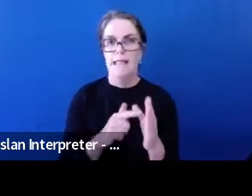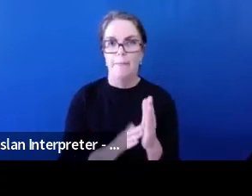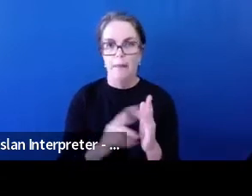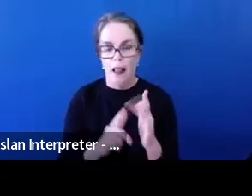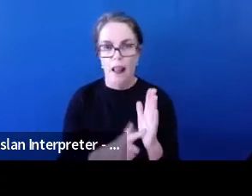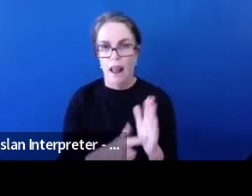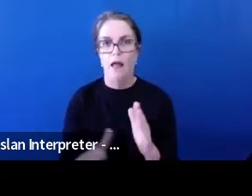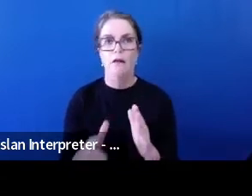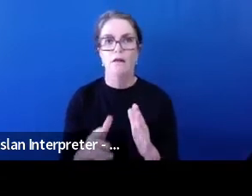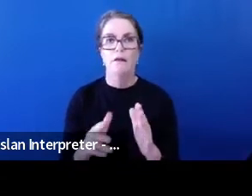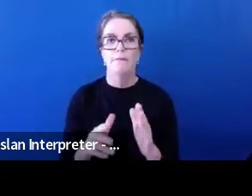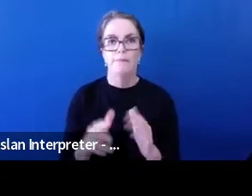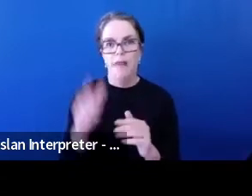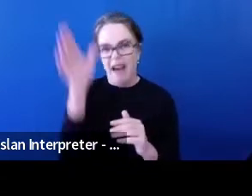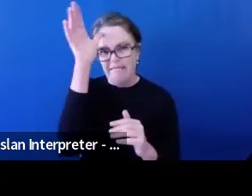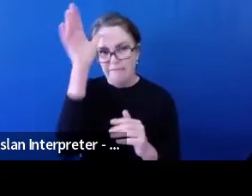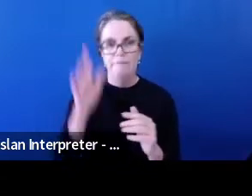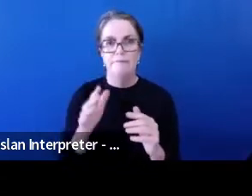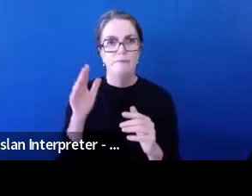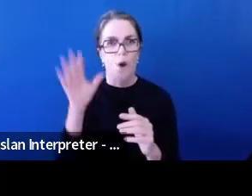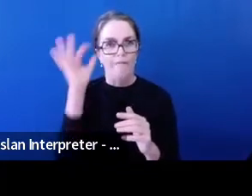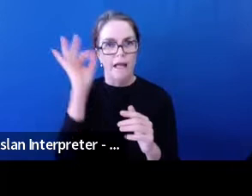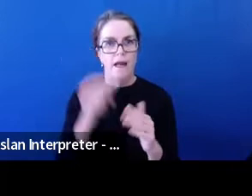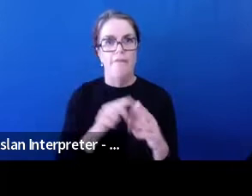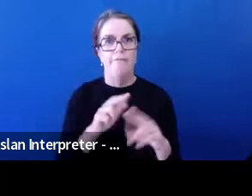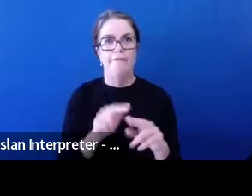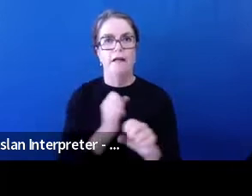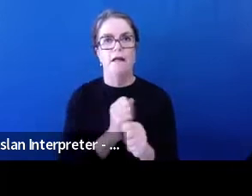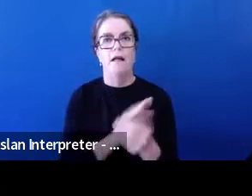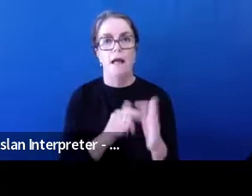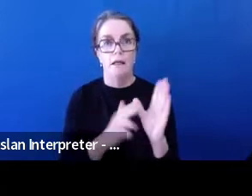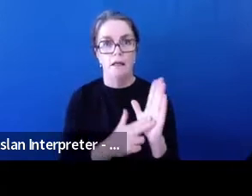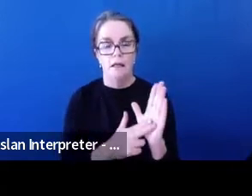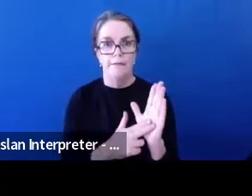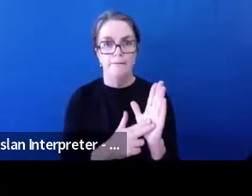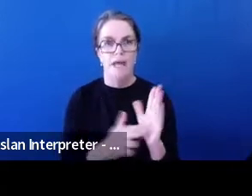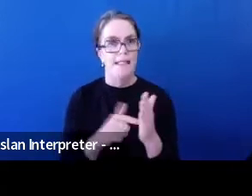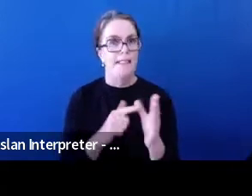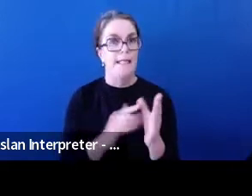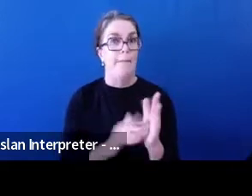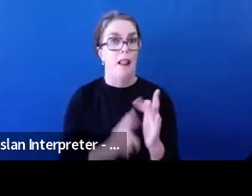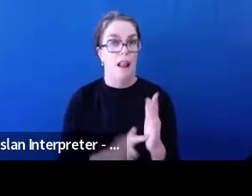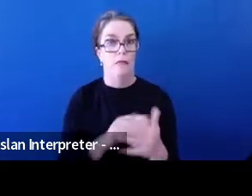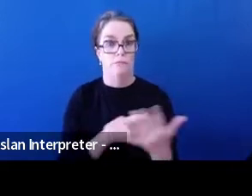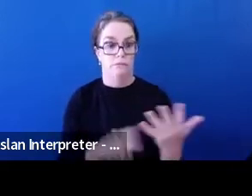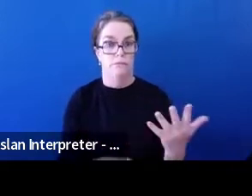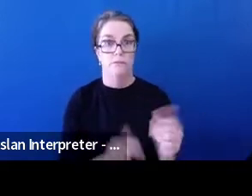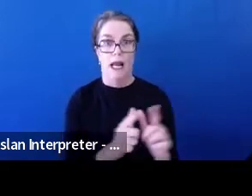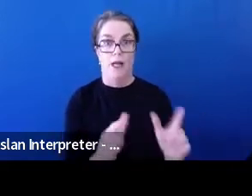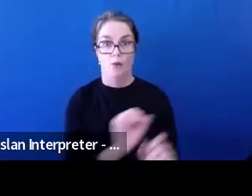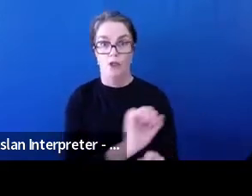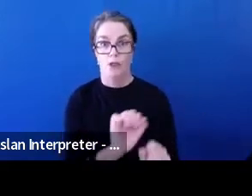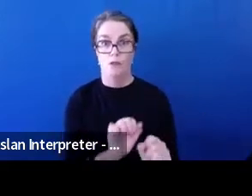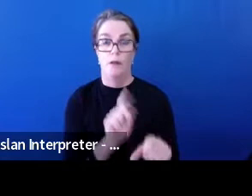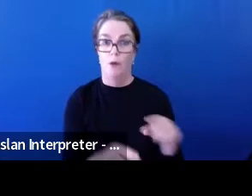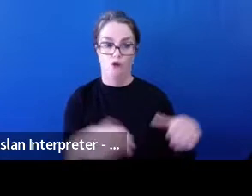Ethiopian. And we built, so we, that selection reflects these are the main groups